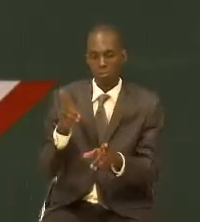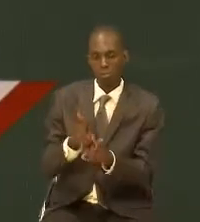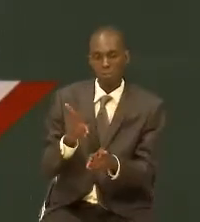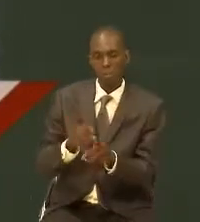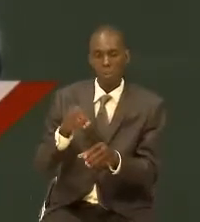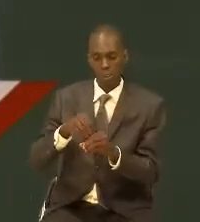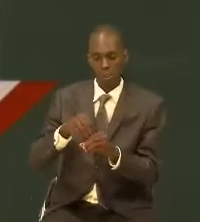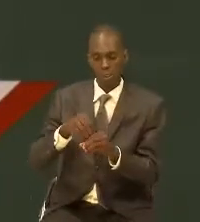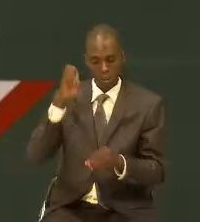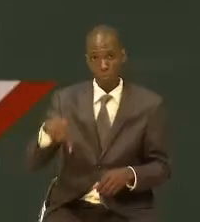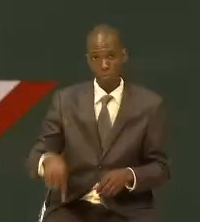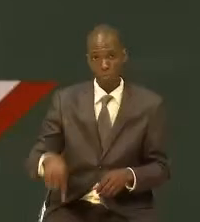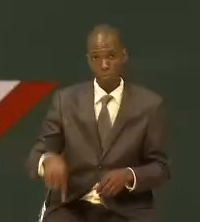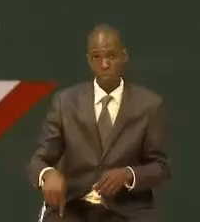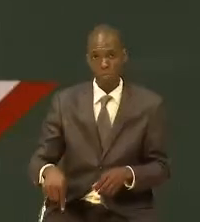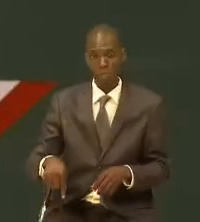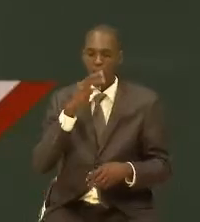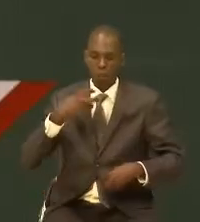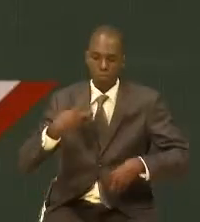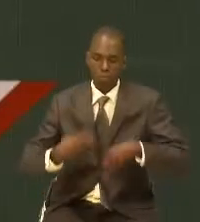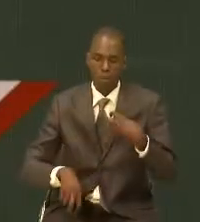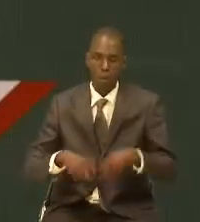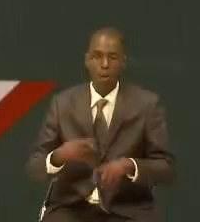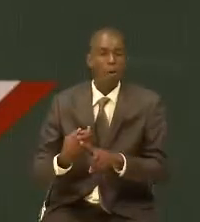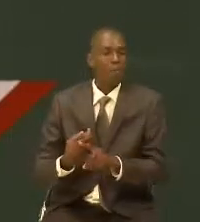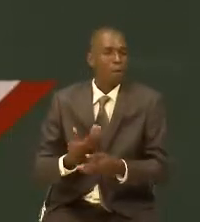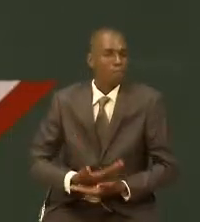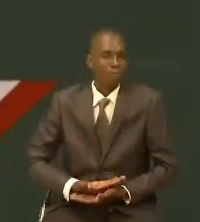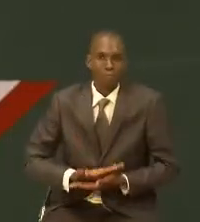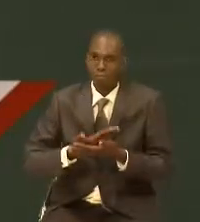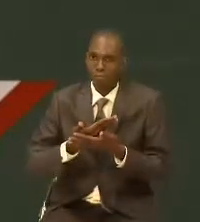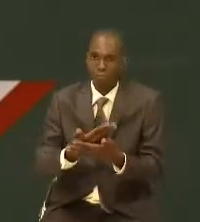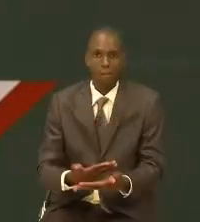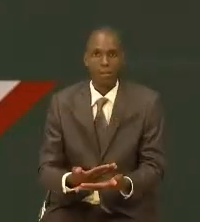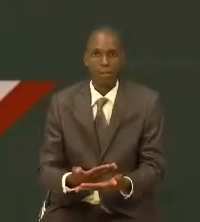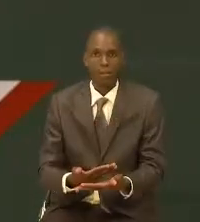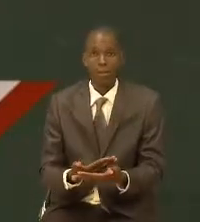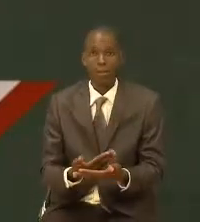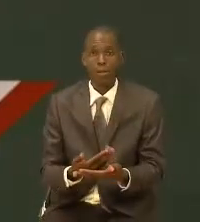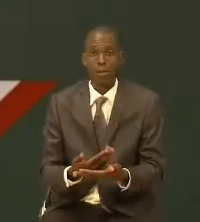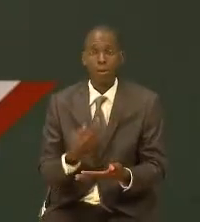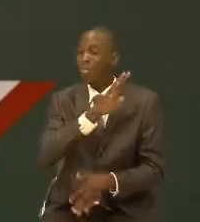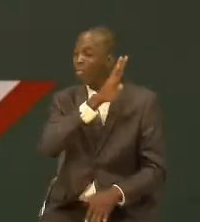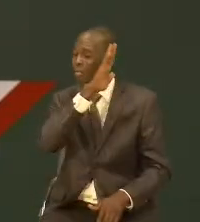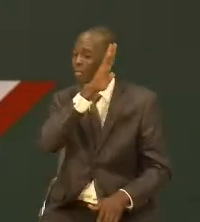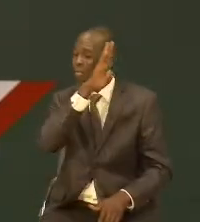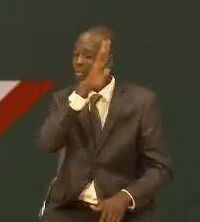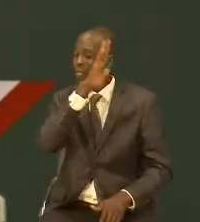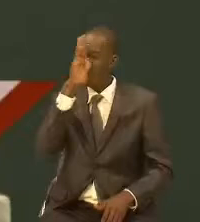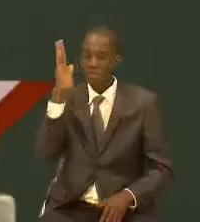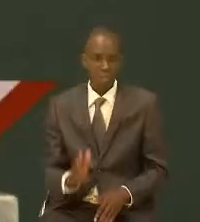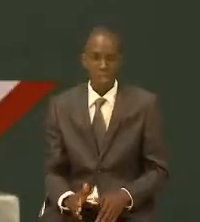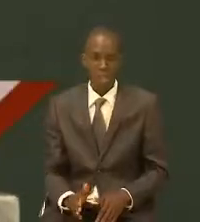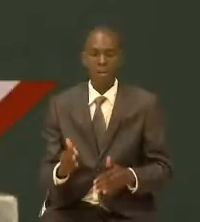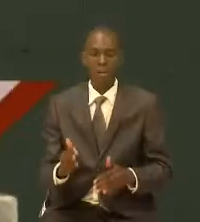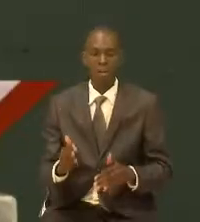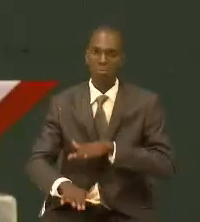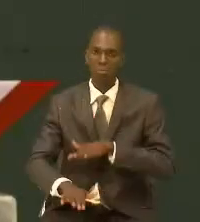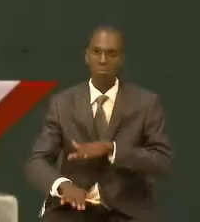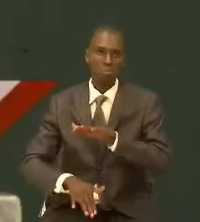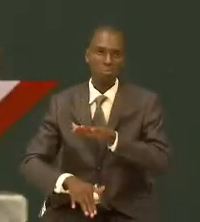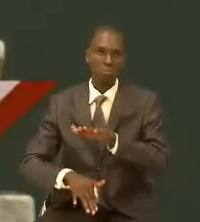from his mother's womb look at this who never urged watch who